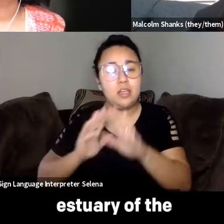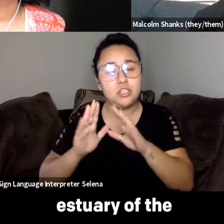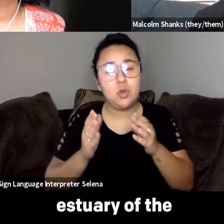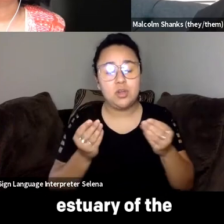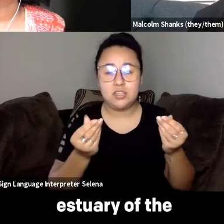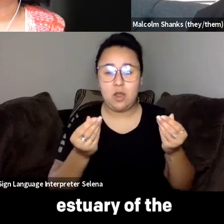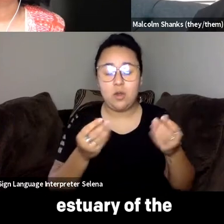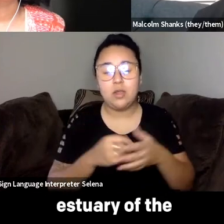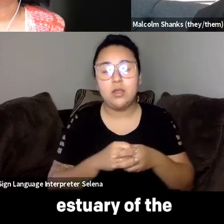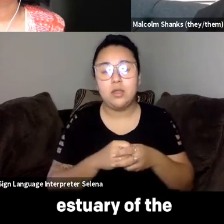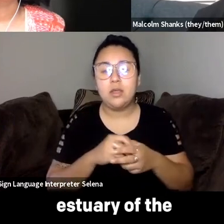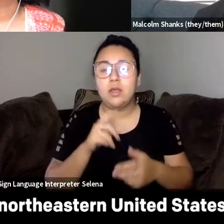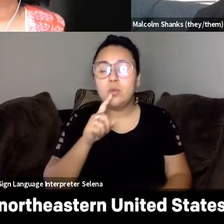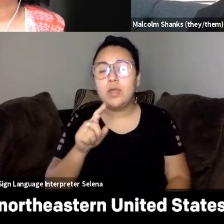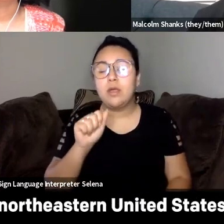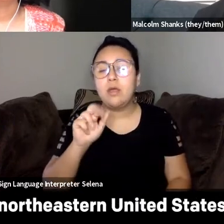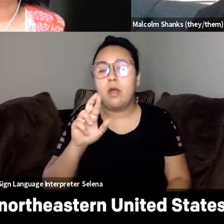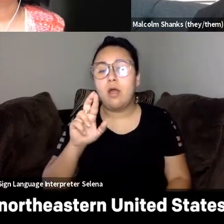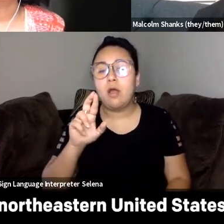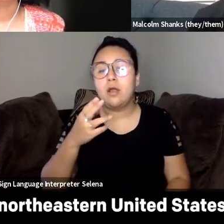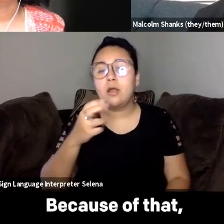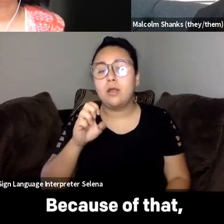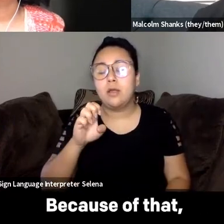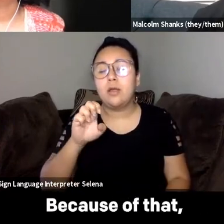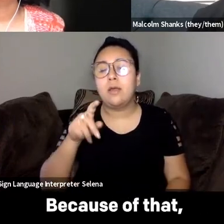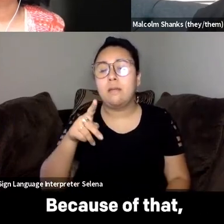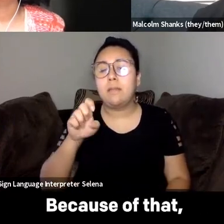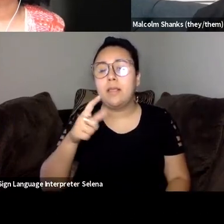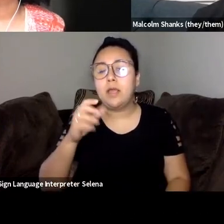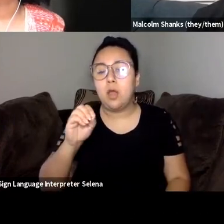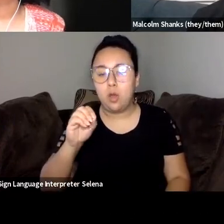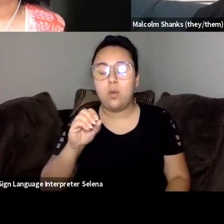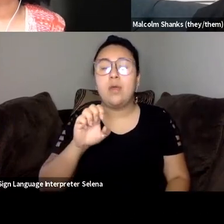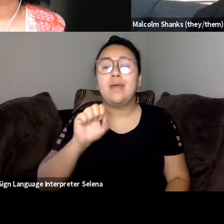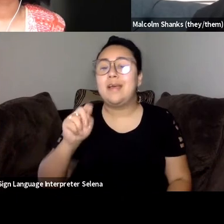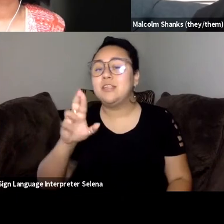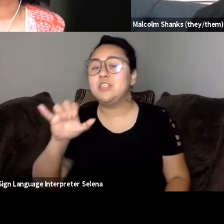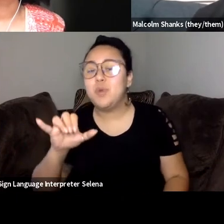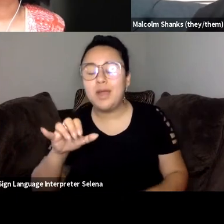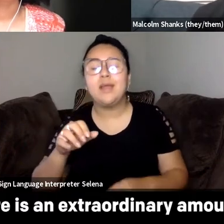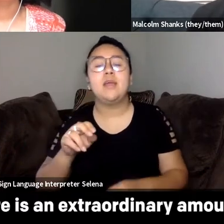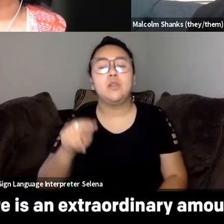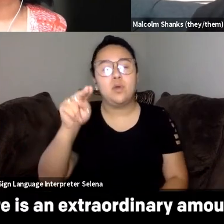basically an archipelago in an estuary of the northeastern United States. Because of that,